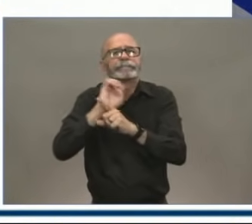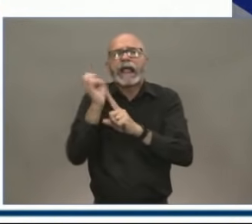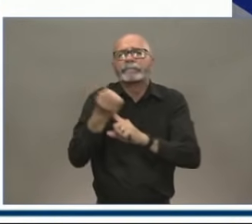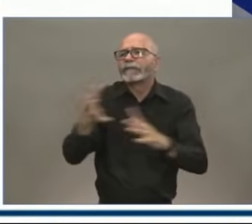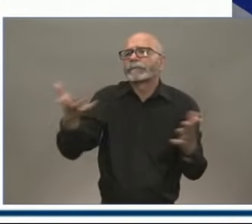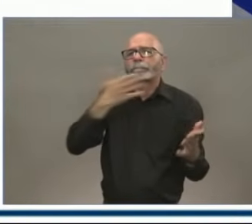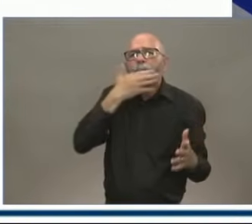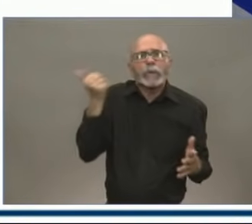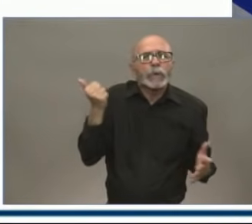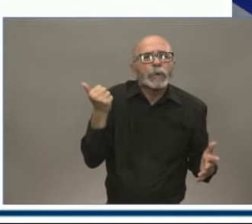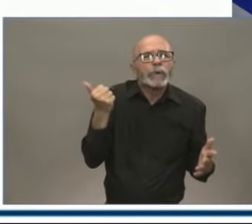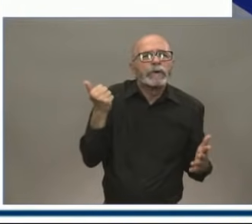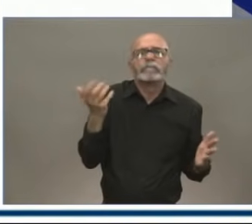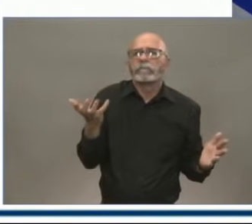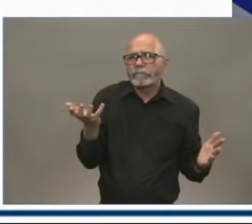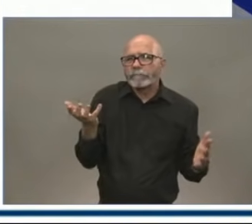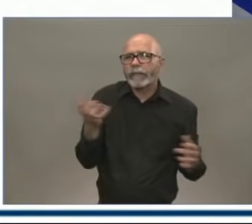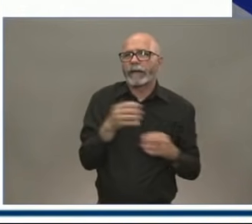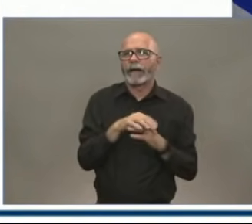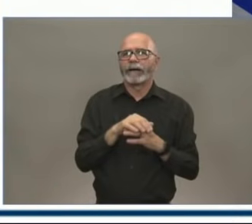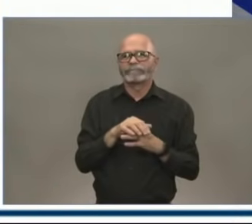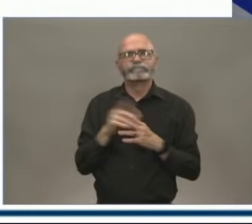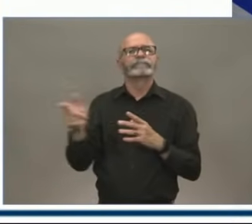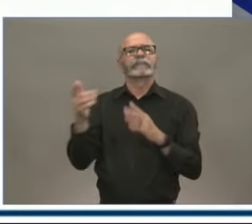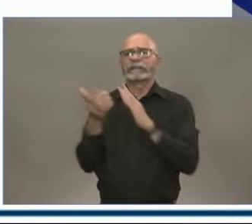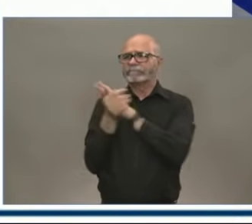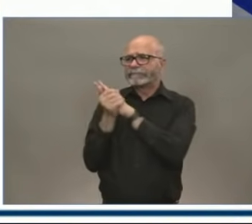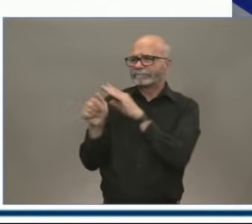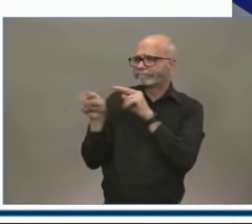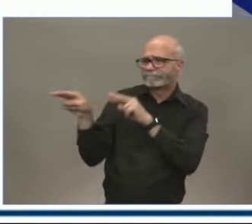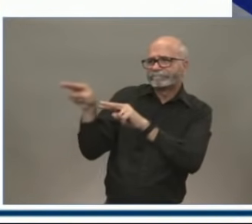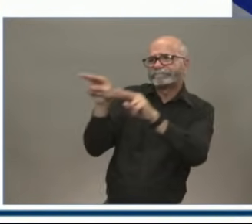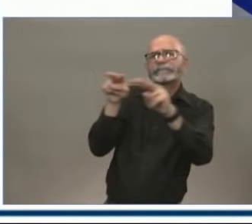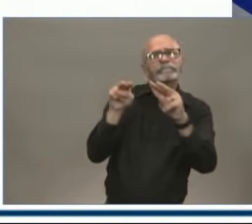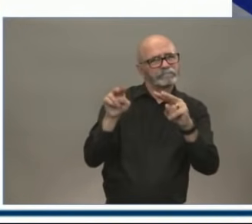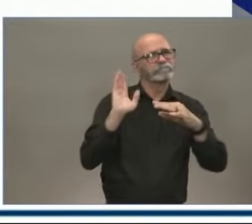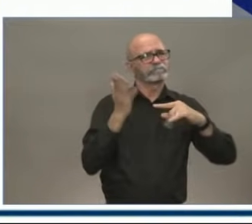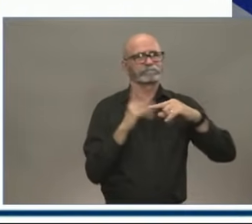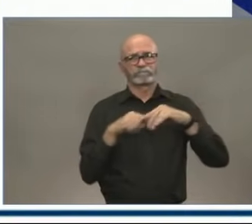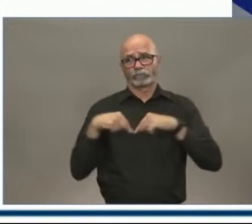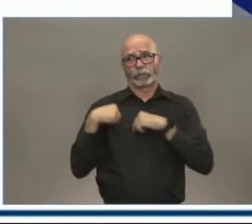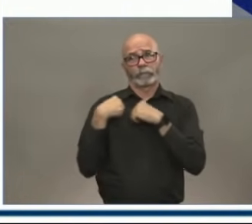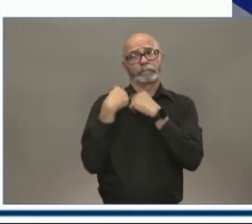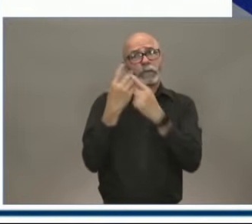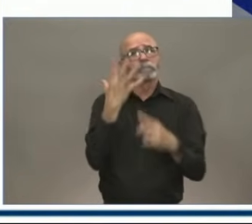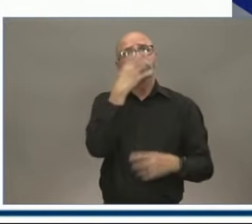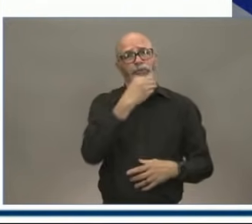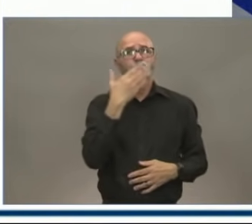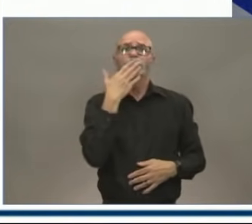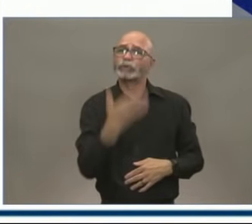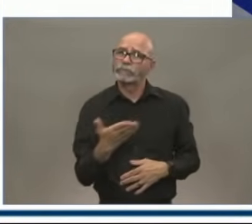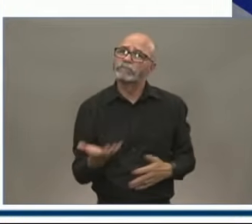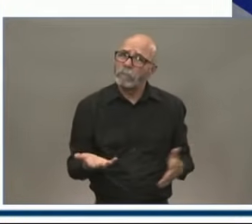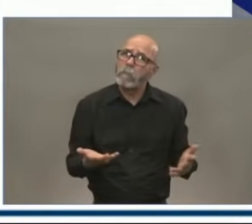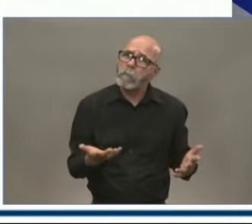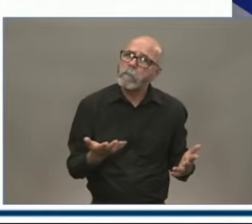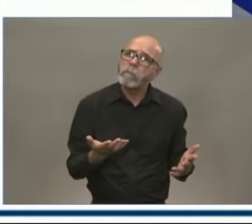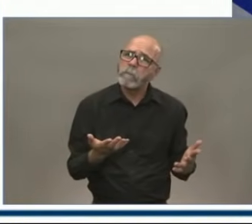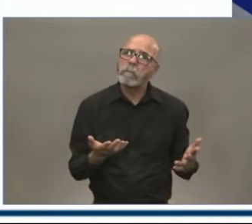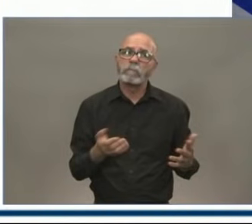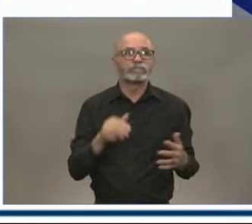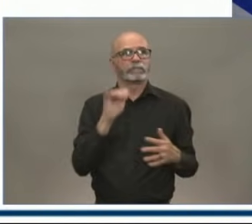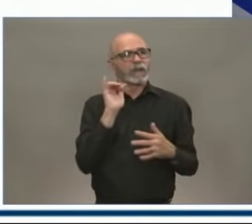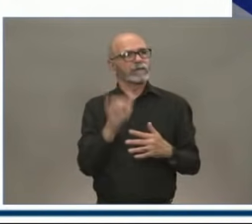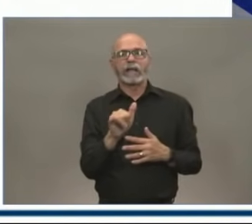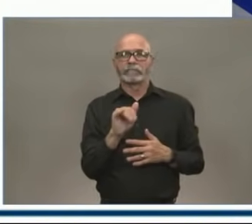what I consider to be the skill bank of this province. That will be what we build out of this on. That kind of investment, we